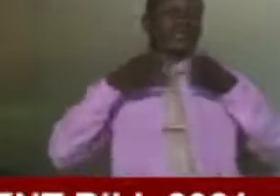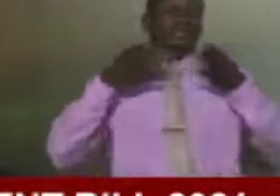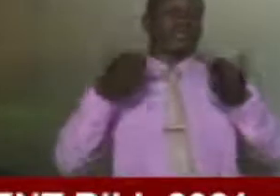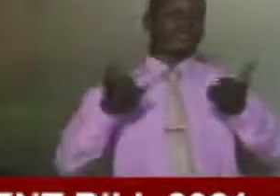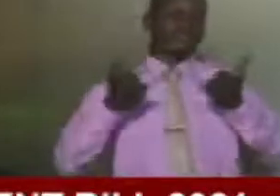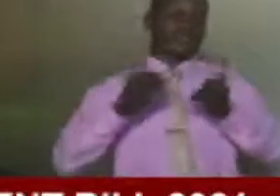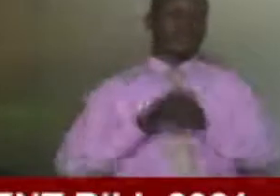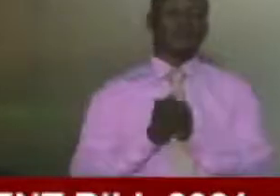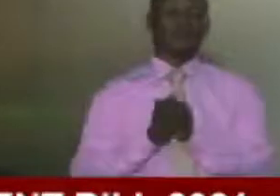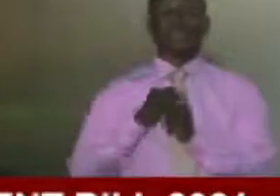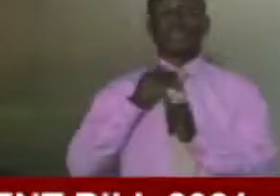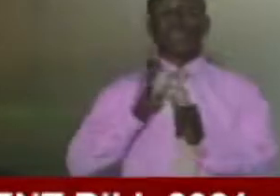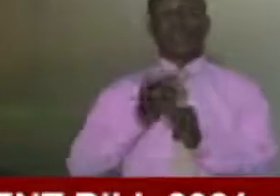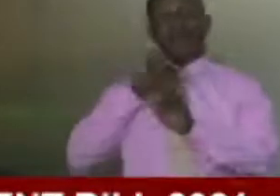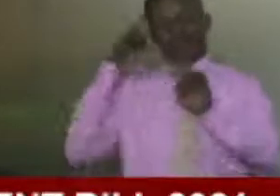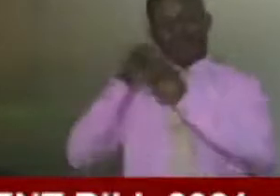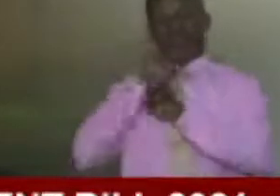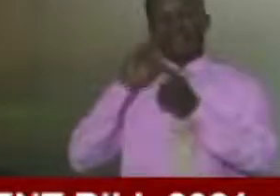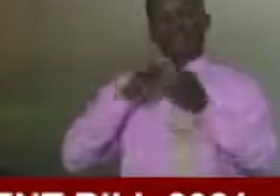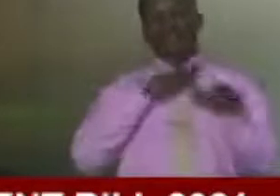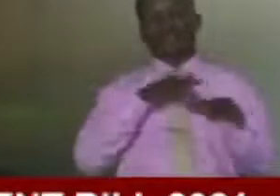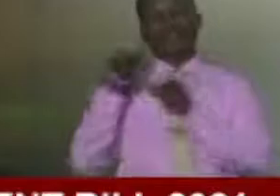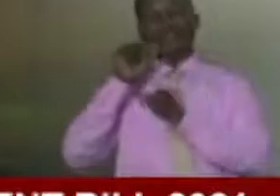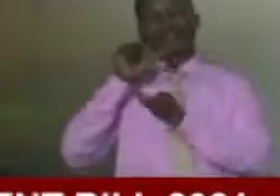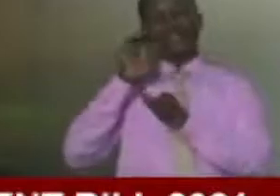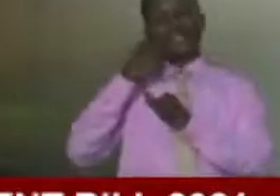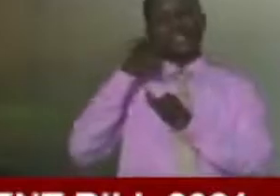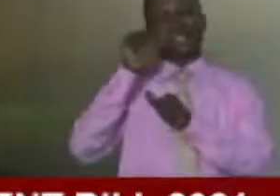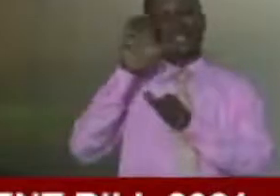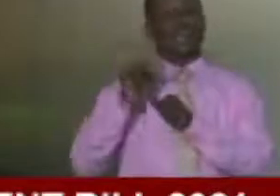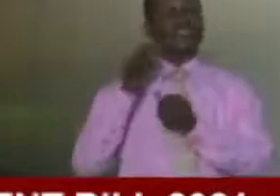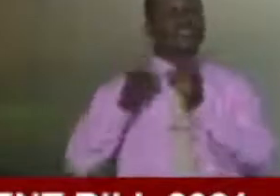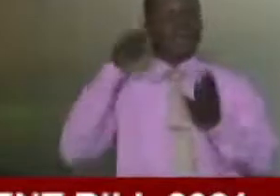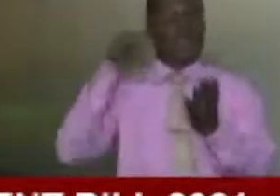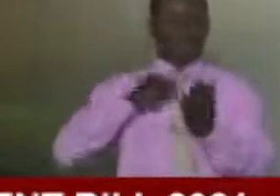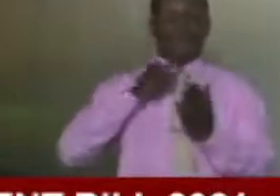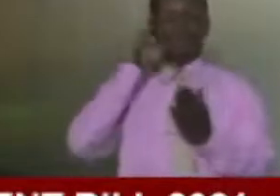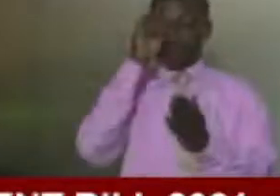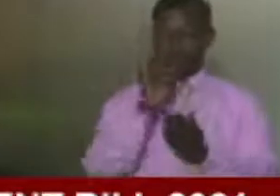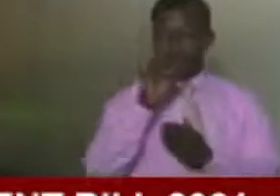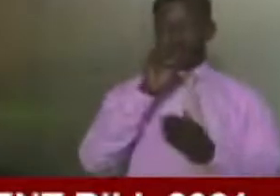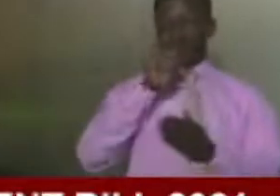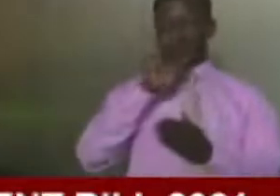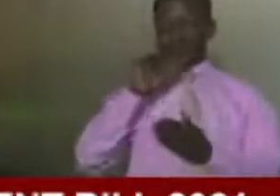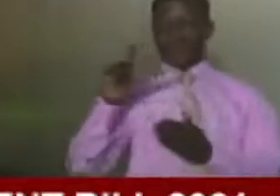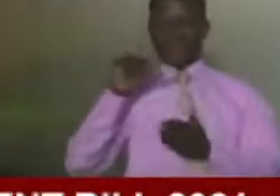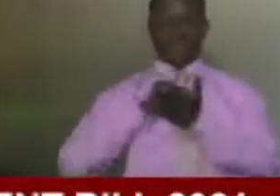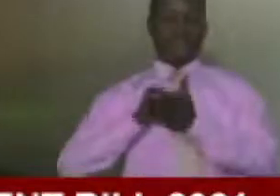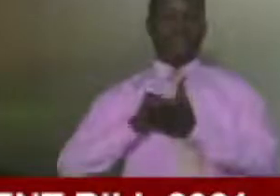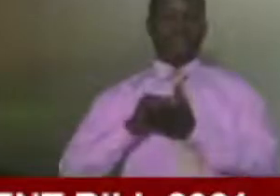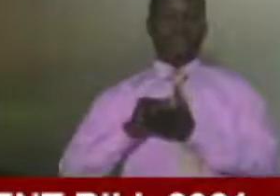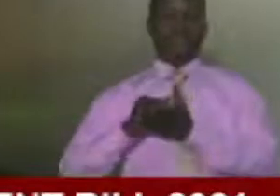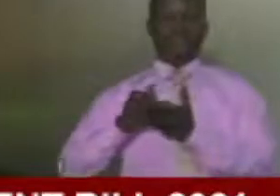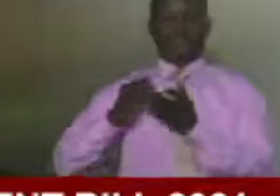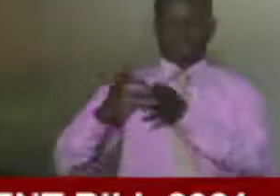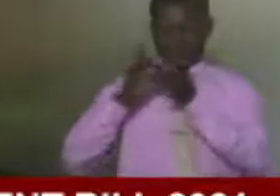playbook, is to leave a legacy. And if this is the one bill, polarizing bill, that has brought Nigerians together,